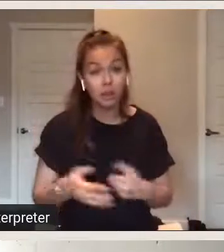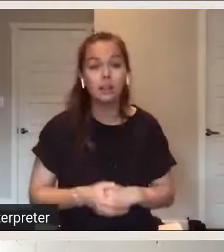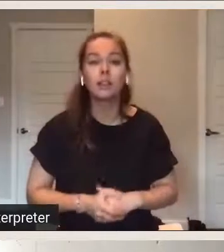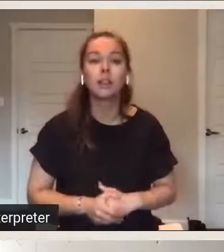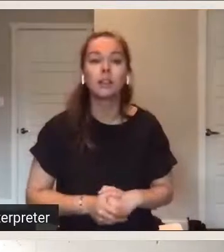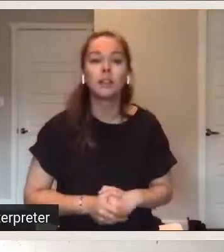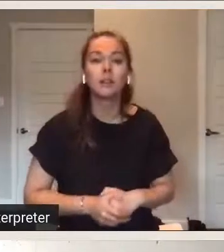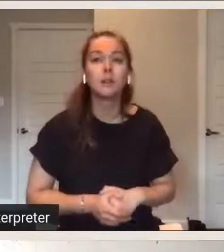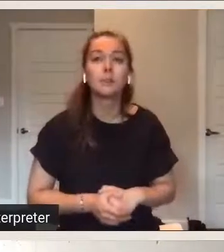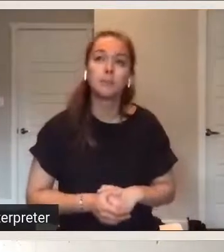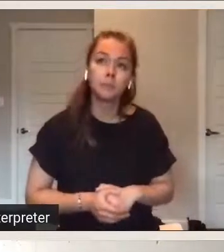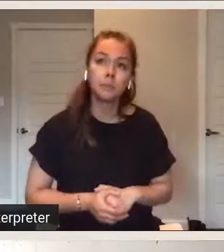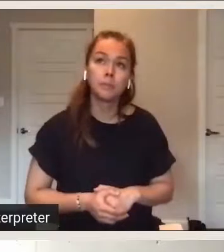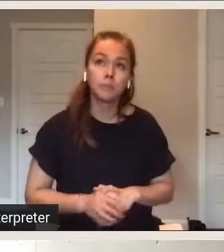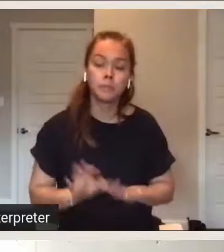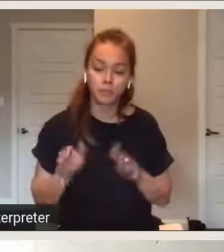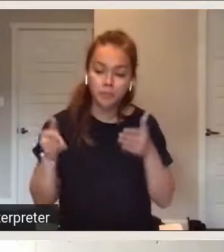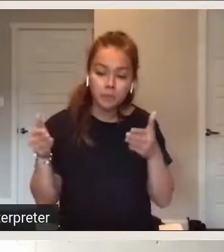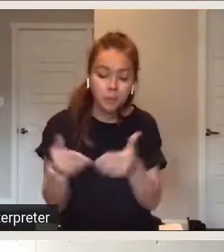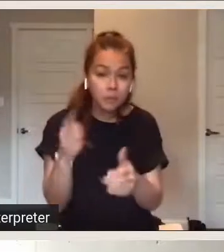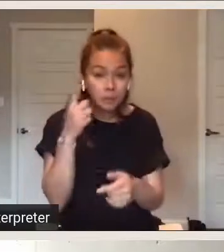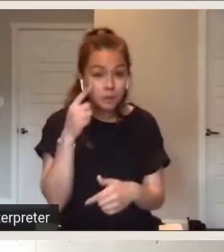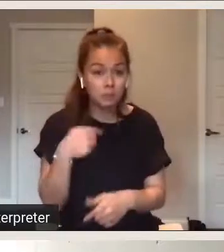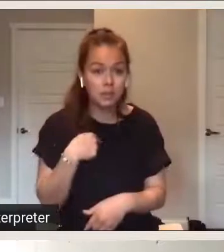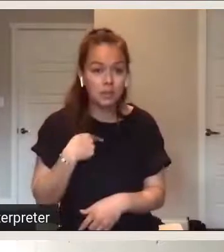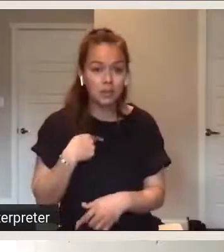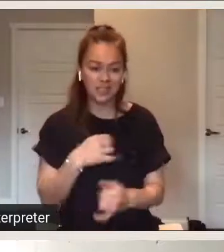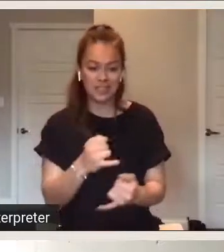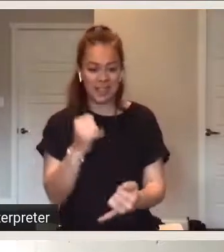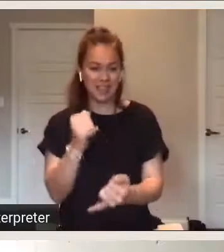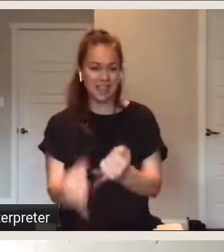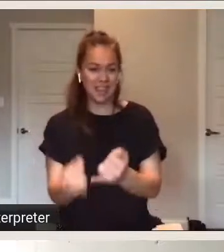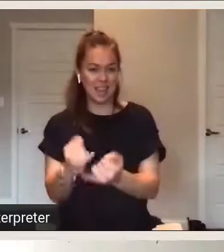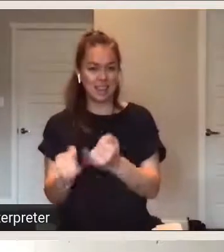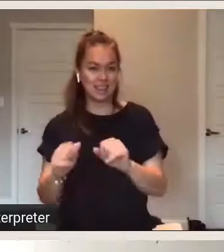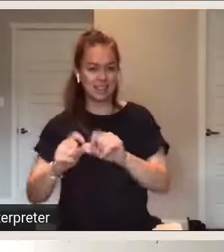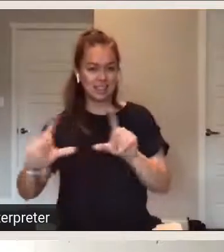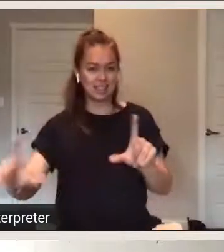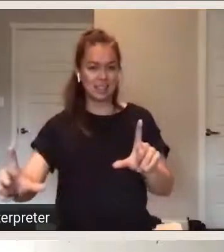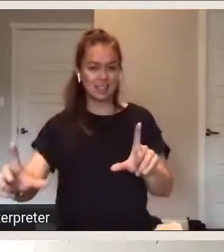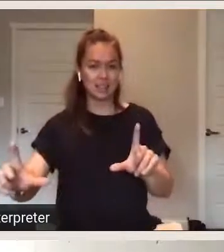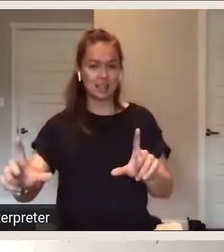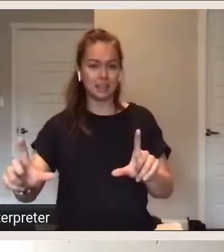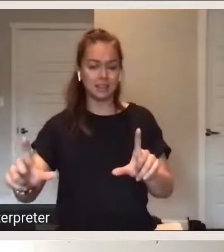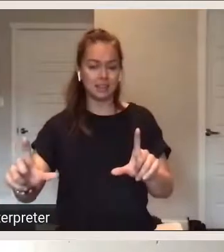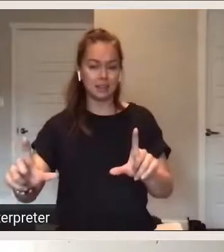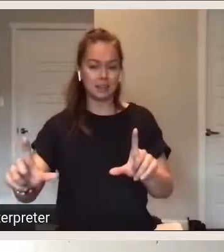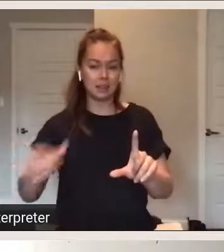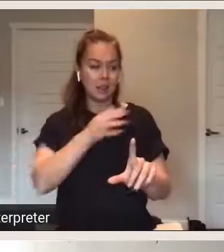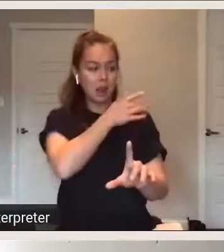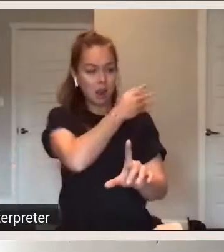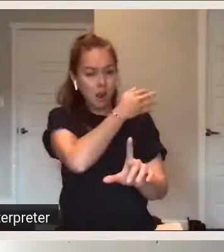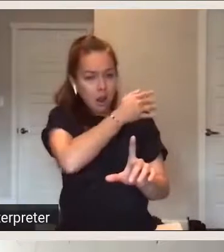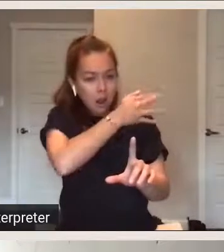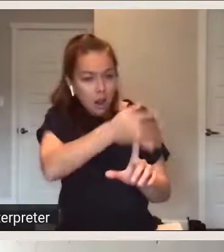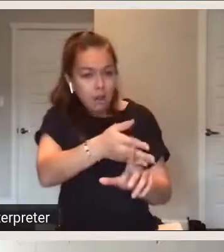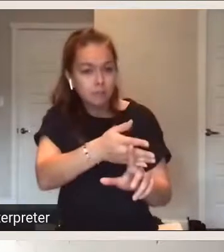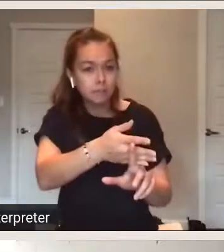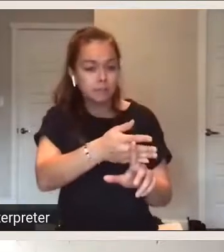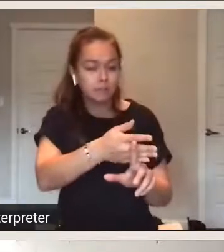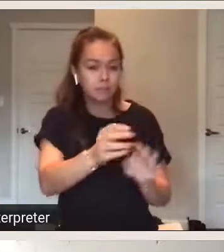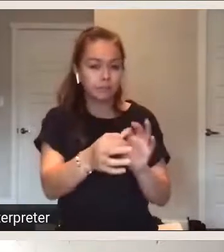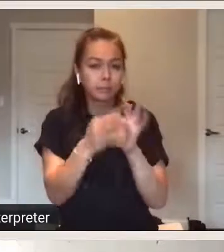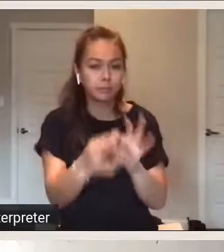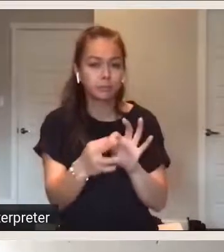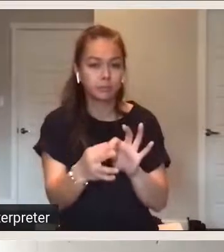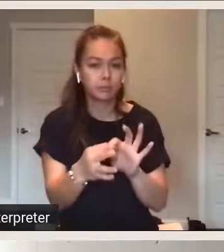was I think the focus for me was to get to that last scene, that last frame, this sort of ultimate connection in the end, this sort